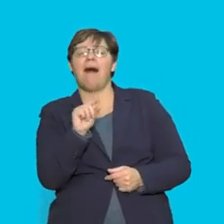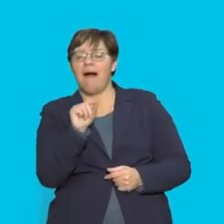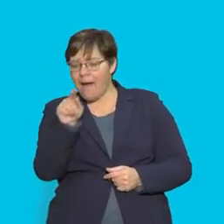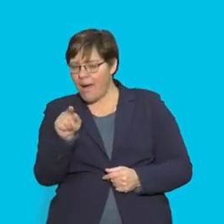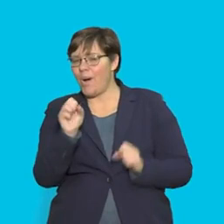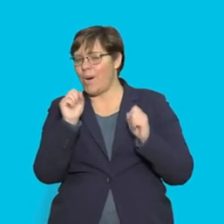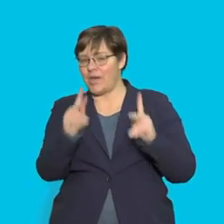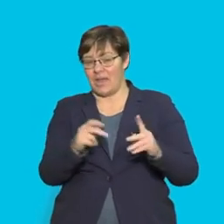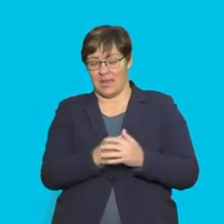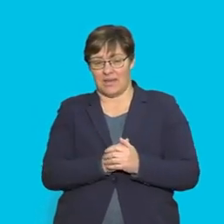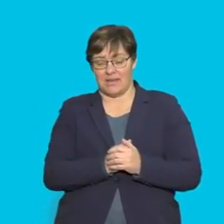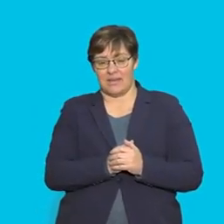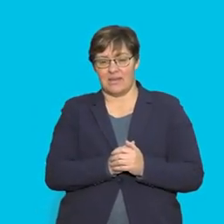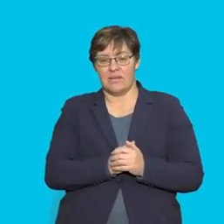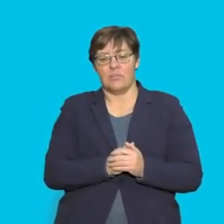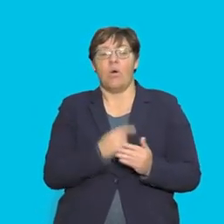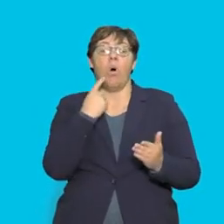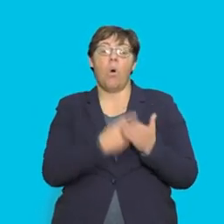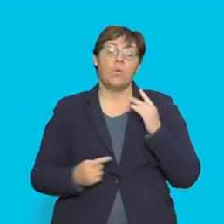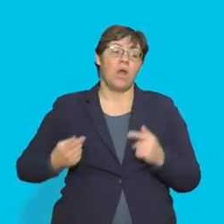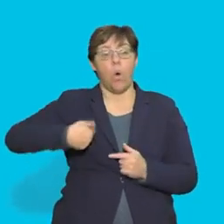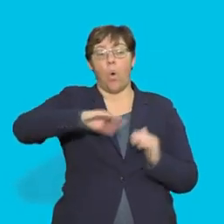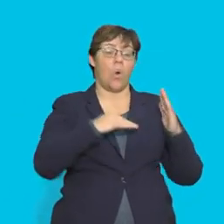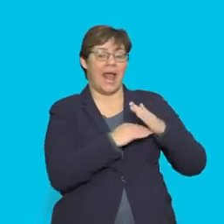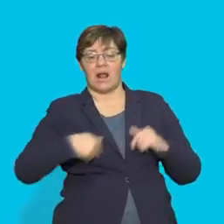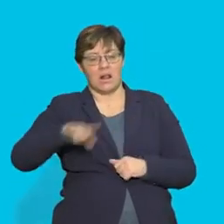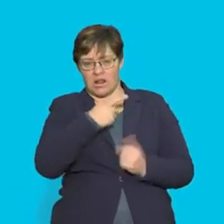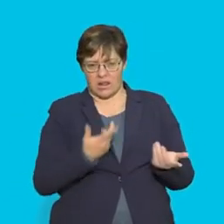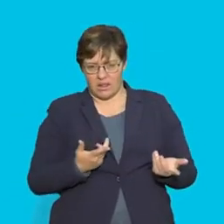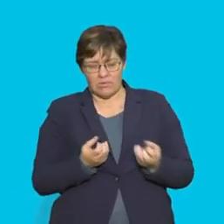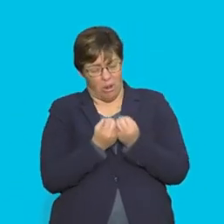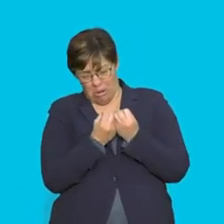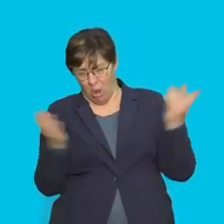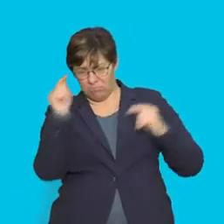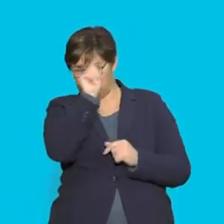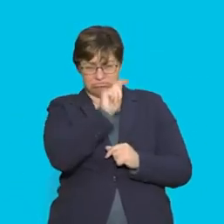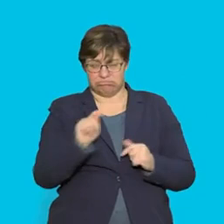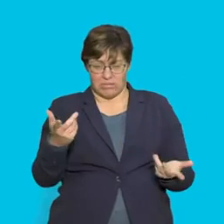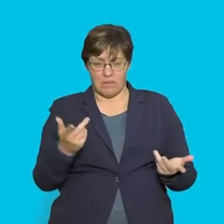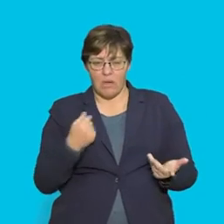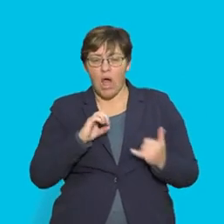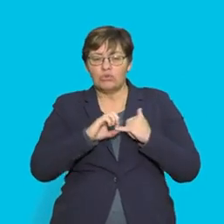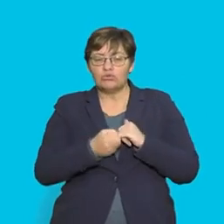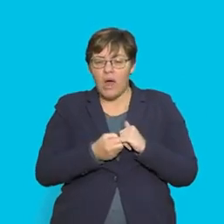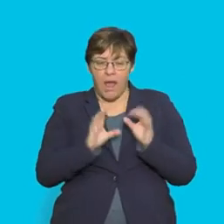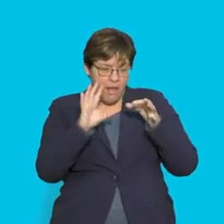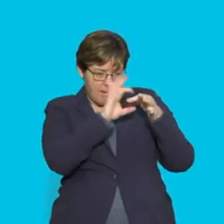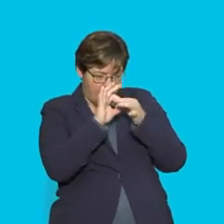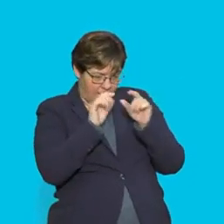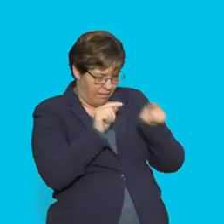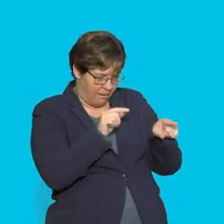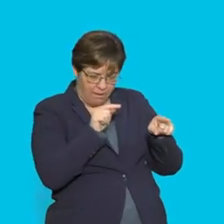right, so I don't only take all the angles because there are a lot of angles. I'm only going to try and link A,